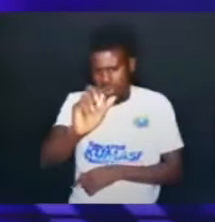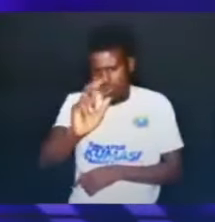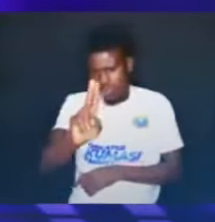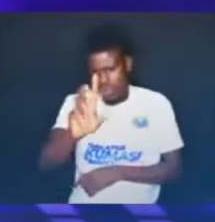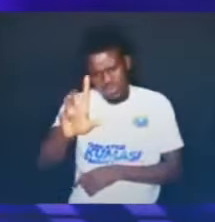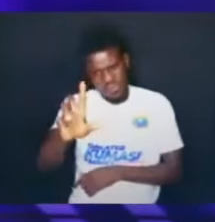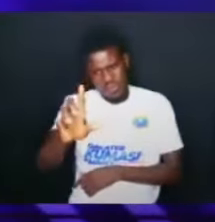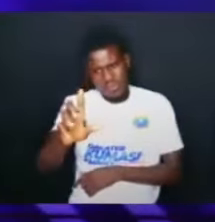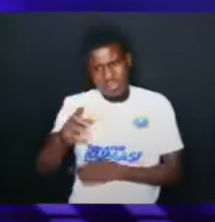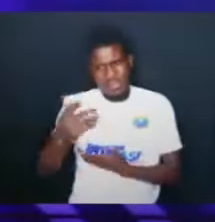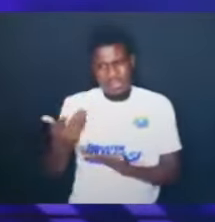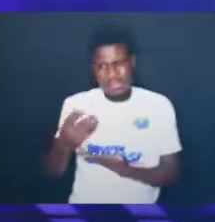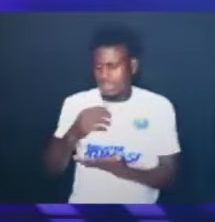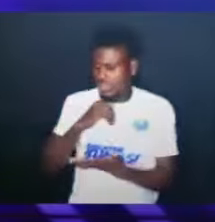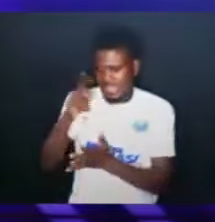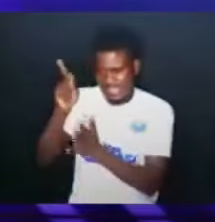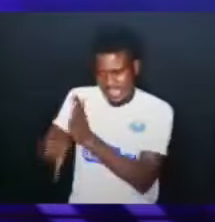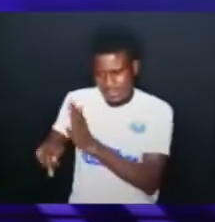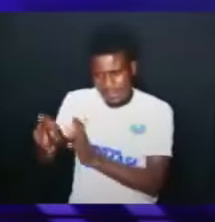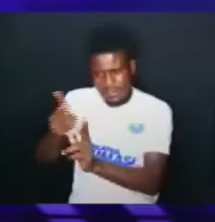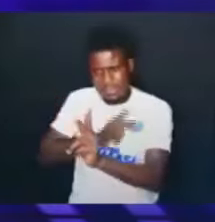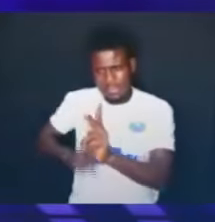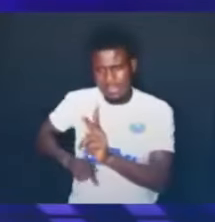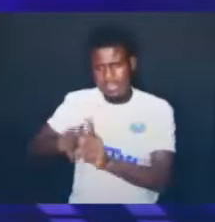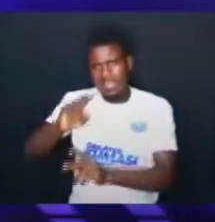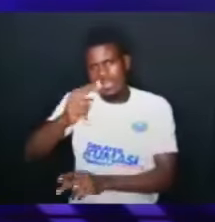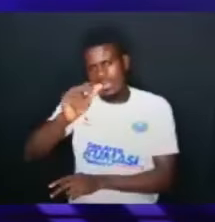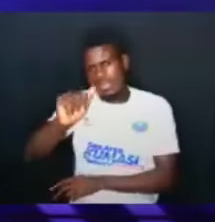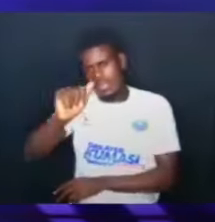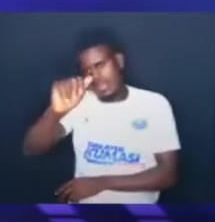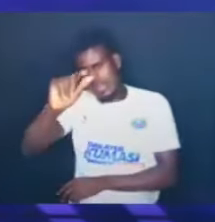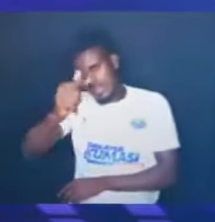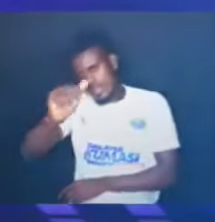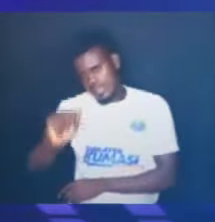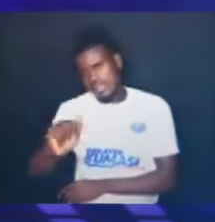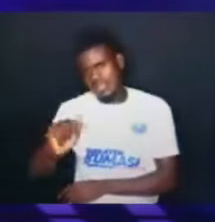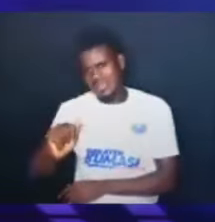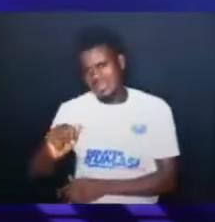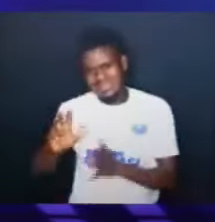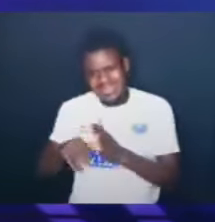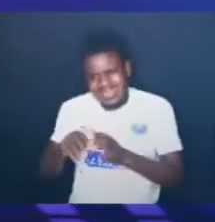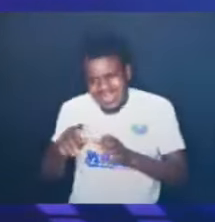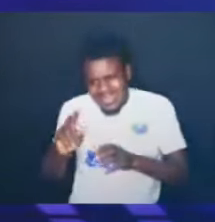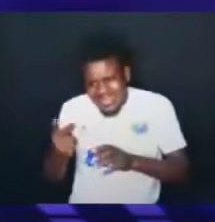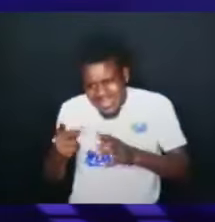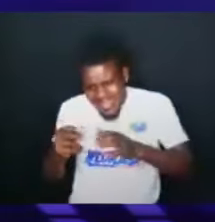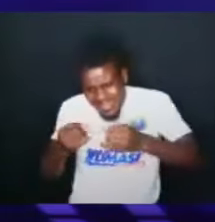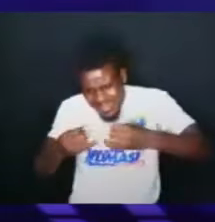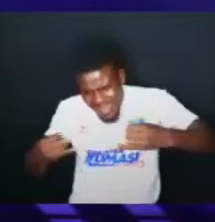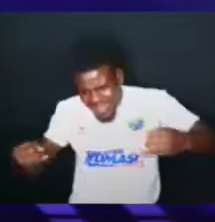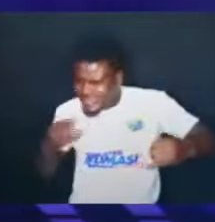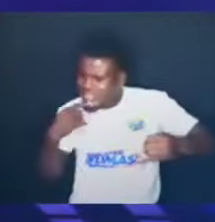to the second line, these they were unwilling to destroy. They were unwilling